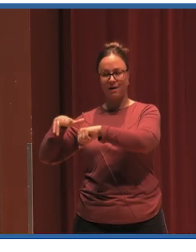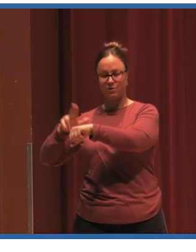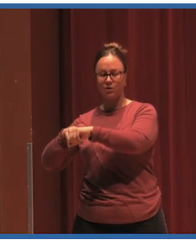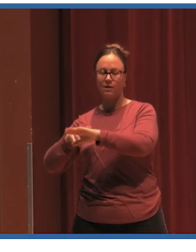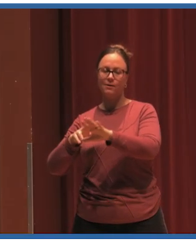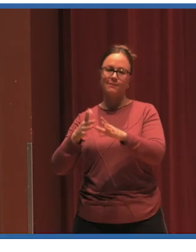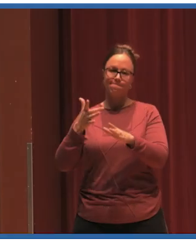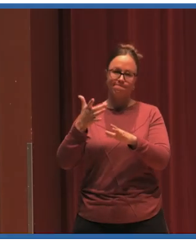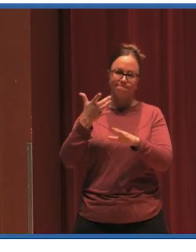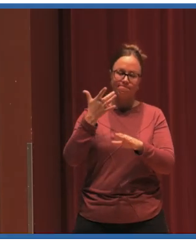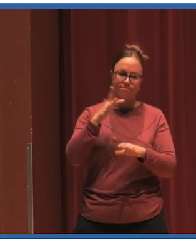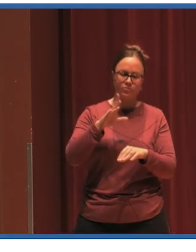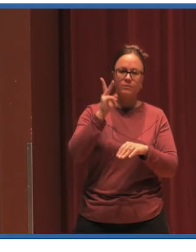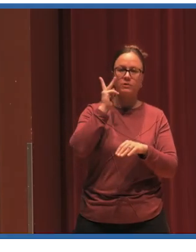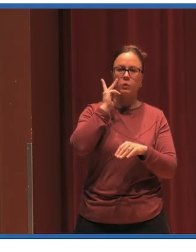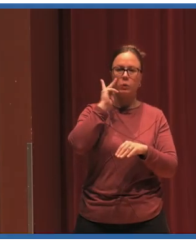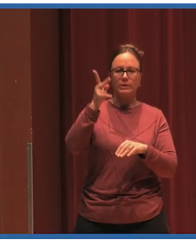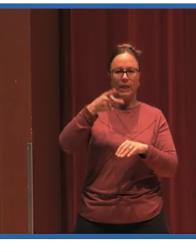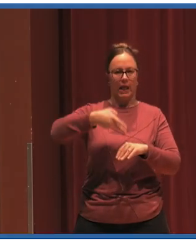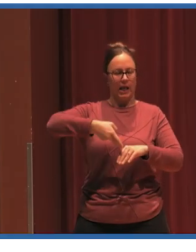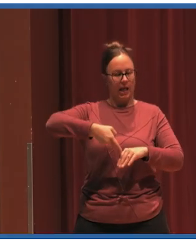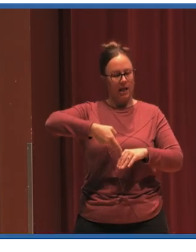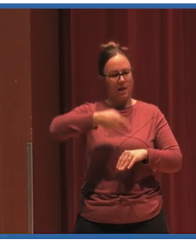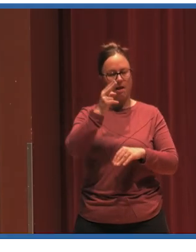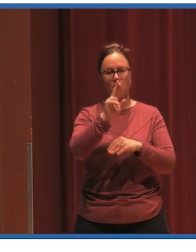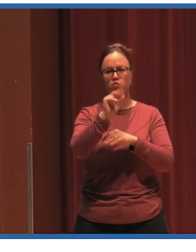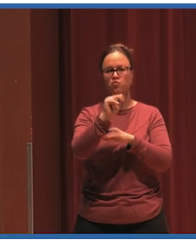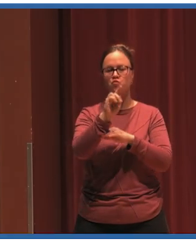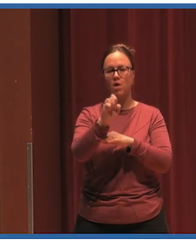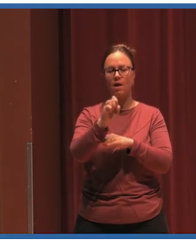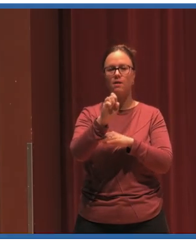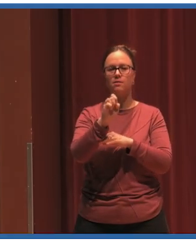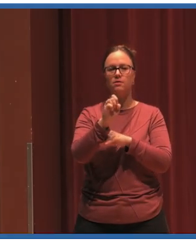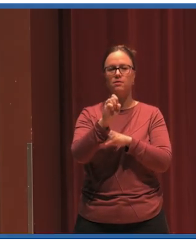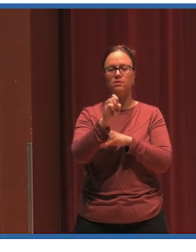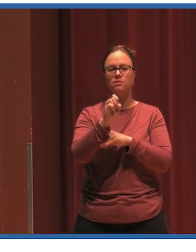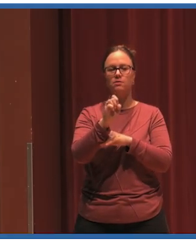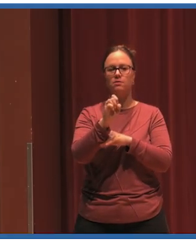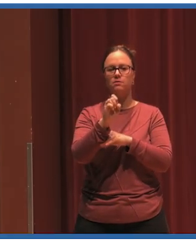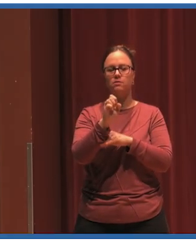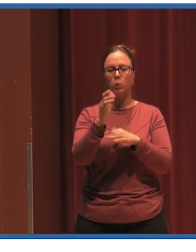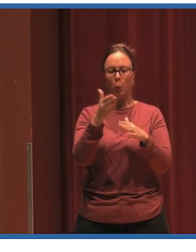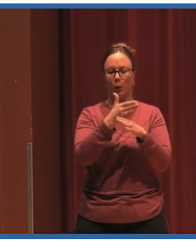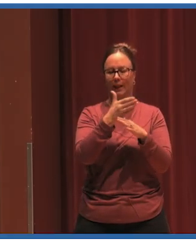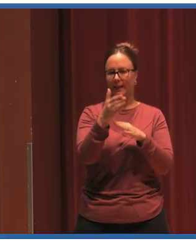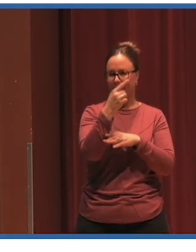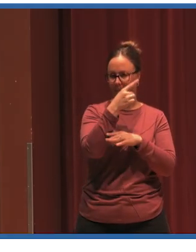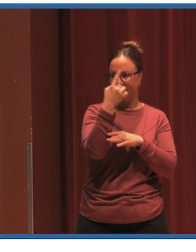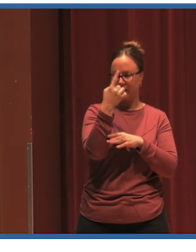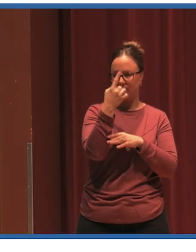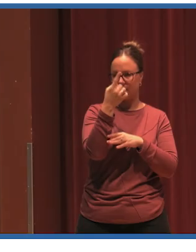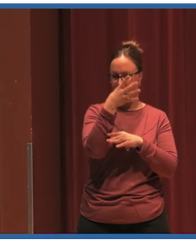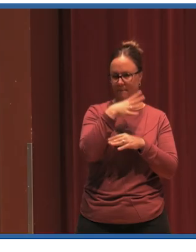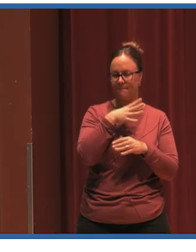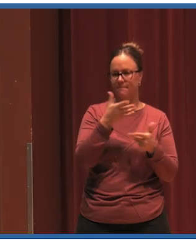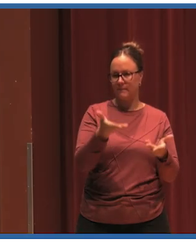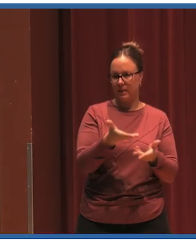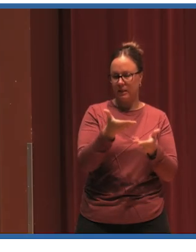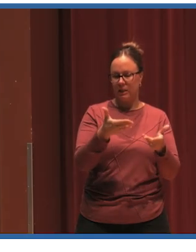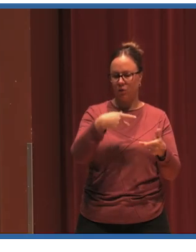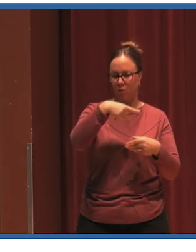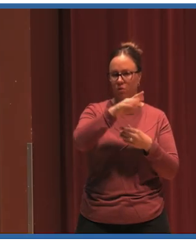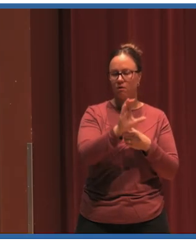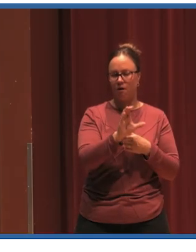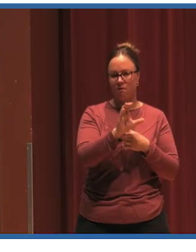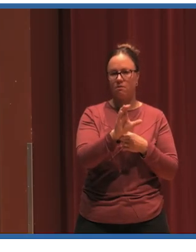Unfortunately, and very starkly, we see a very high rate of prostate cancer among Black men here in Polk County,